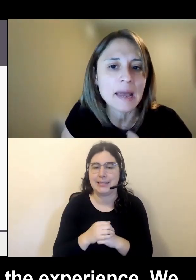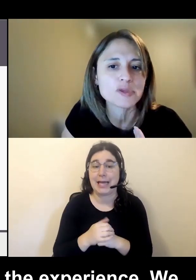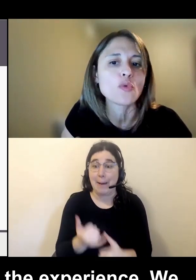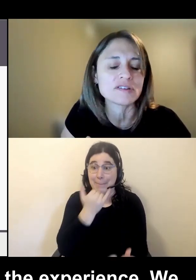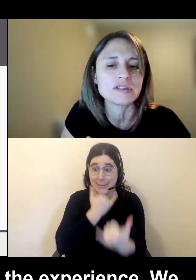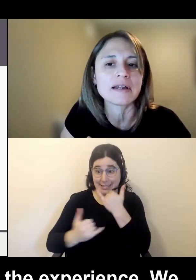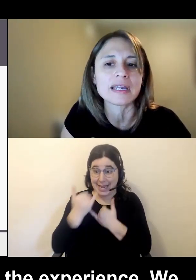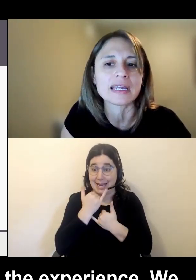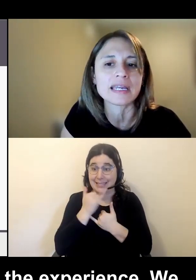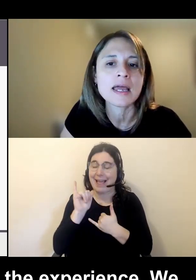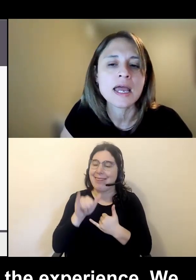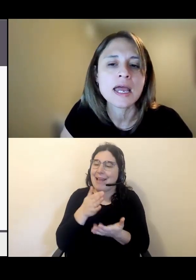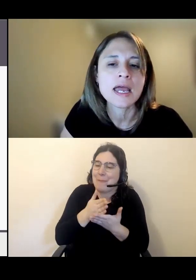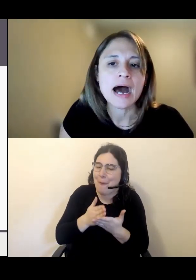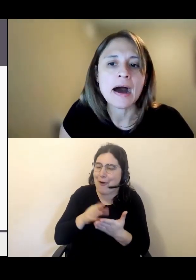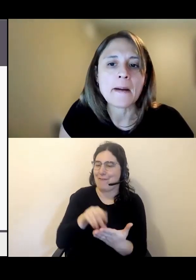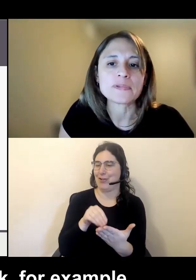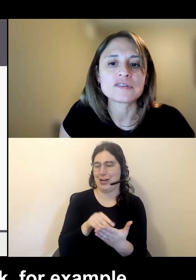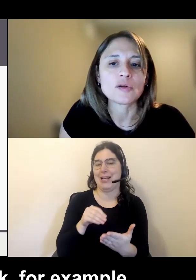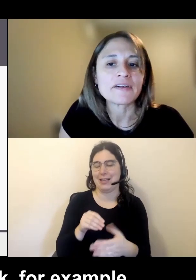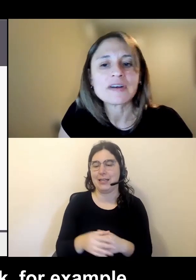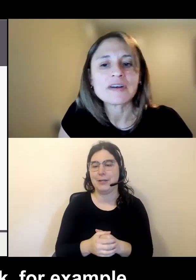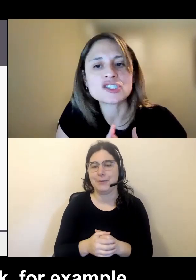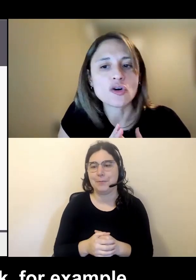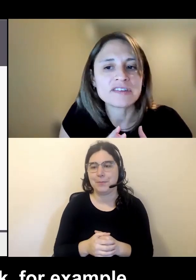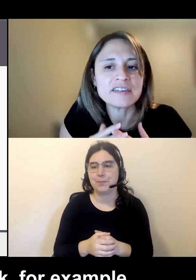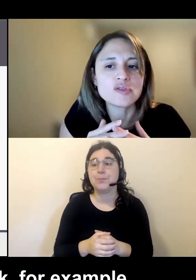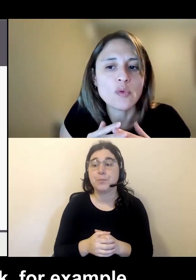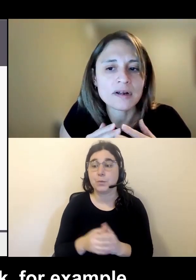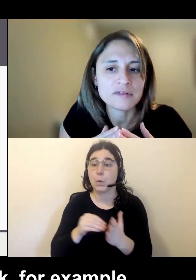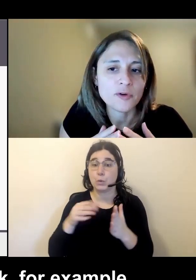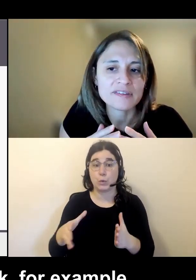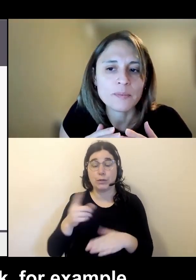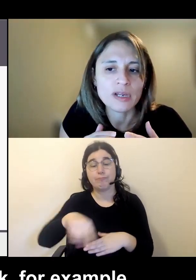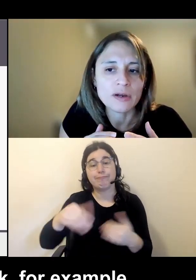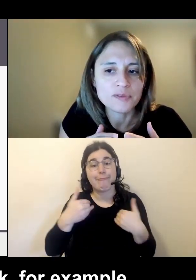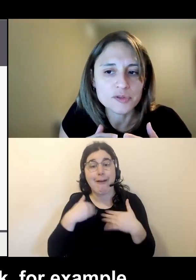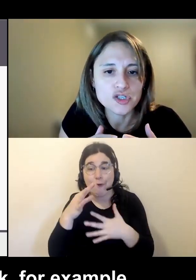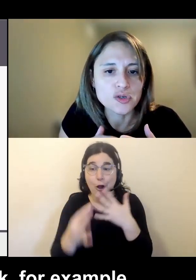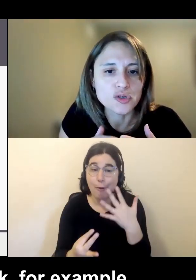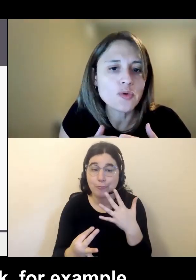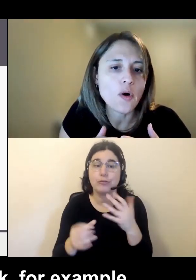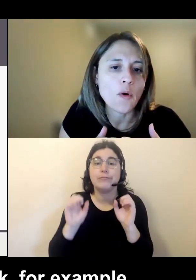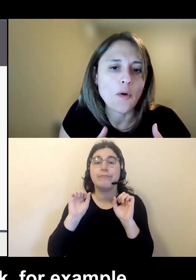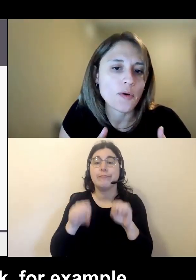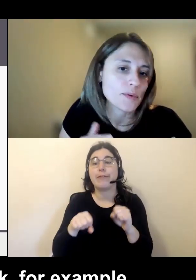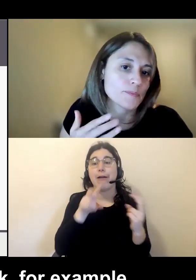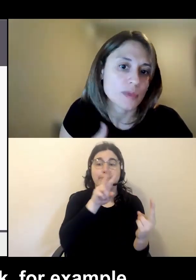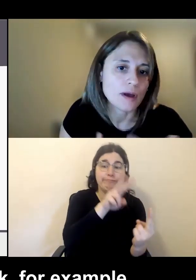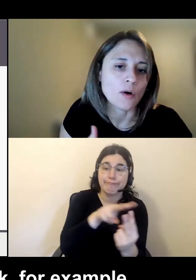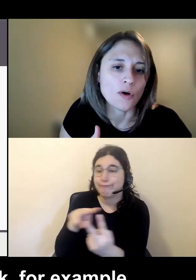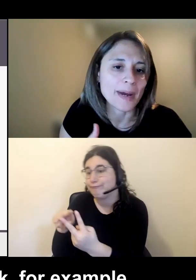as a step towards new learning. So learners had choices to work, for example, in groups of 2